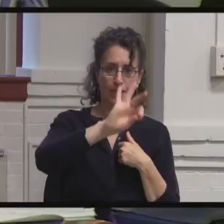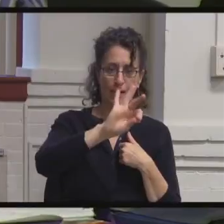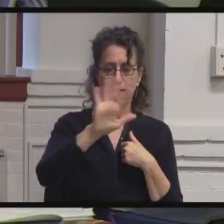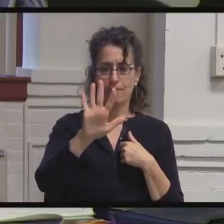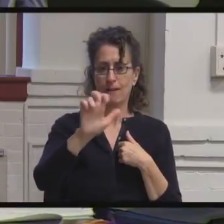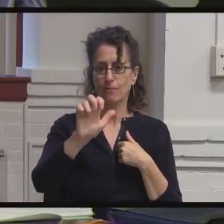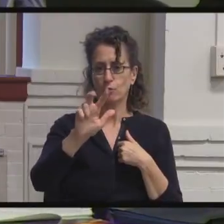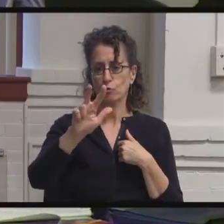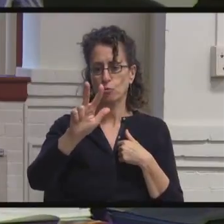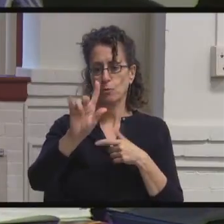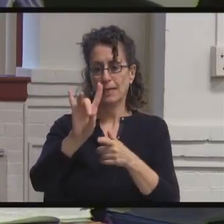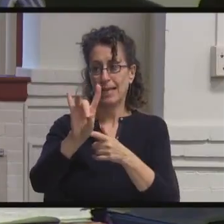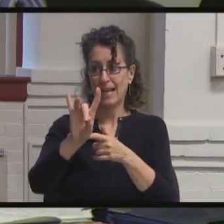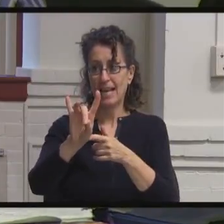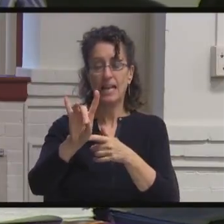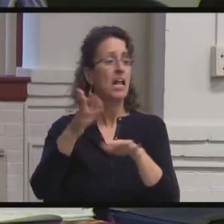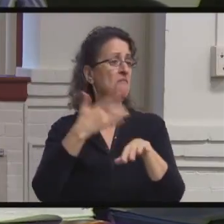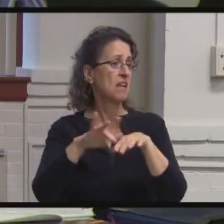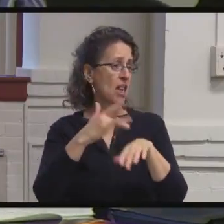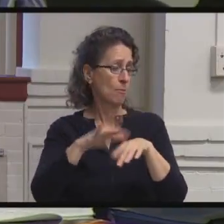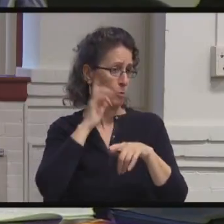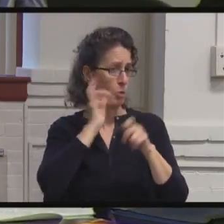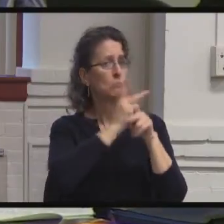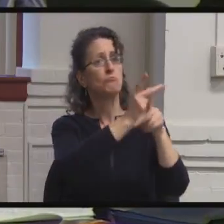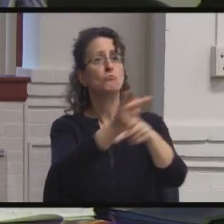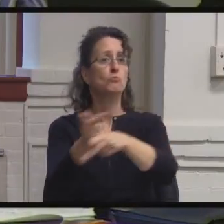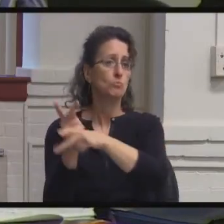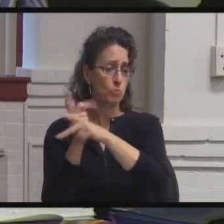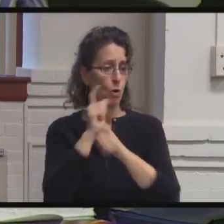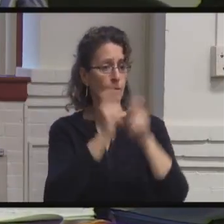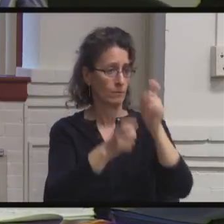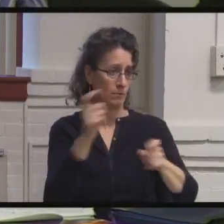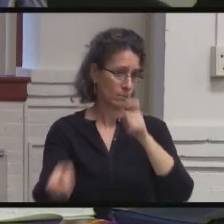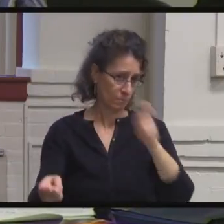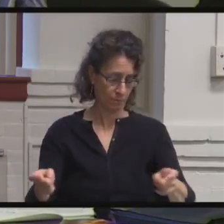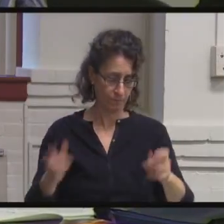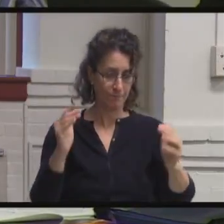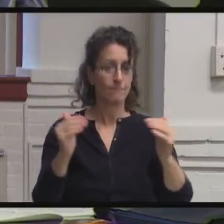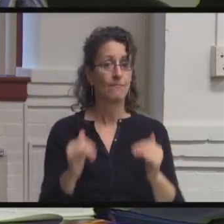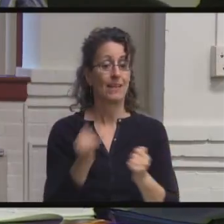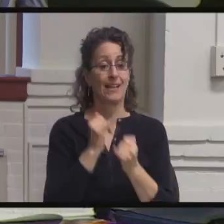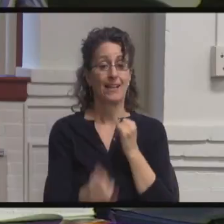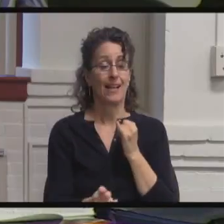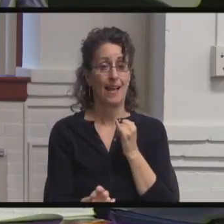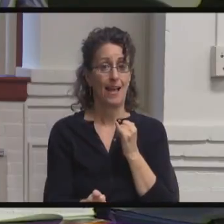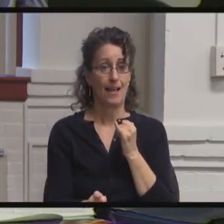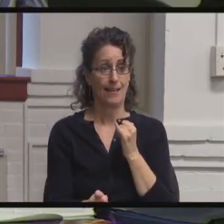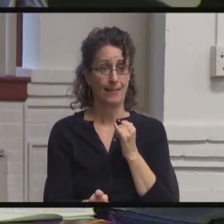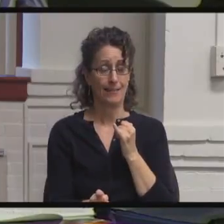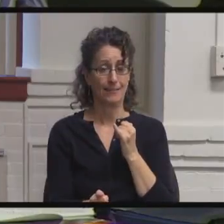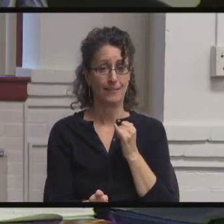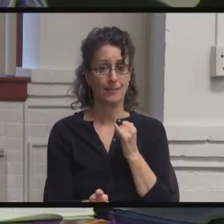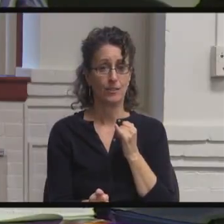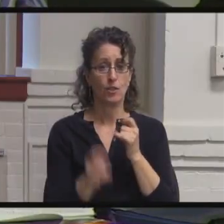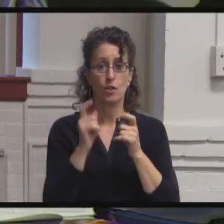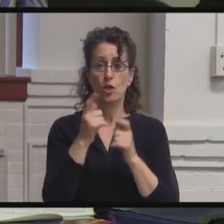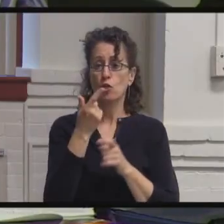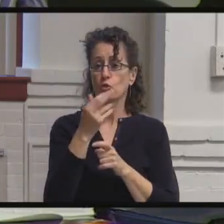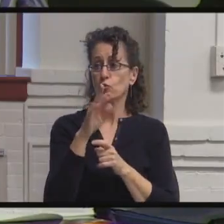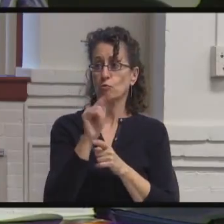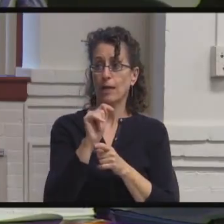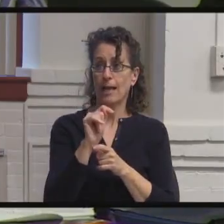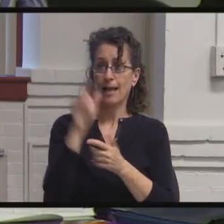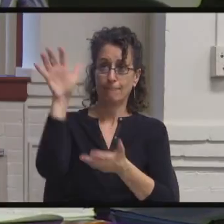$479,528 in available funds for additional grants and loans. And finally, the grant report